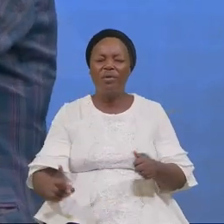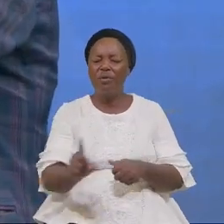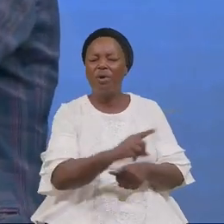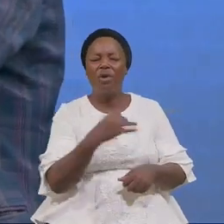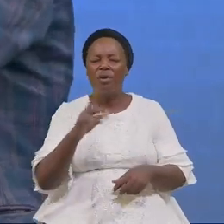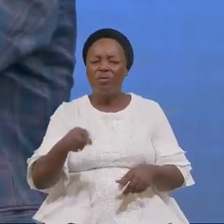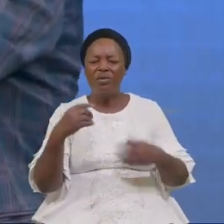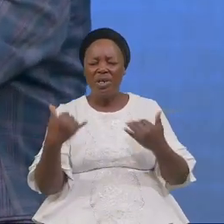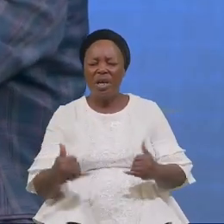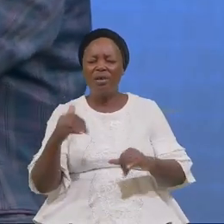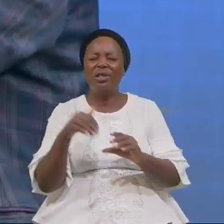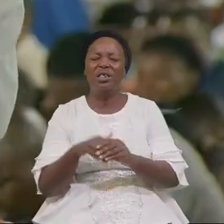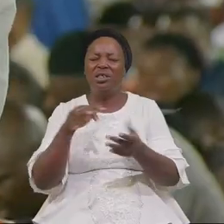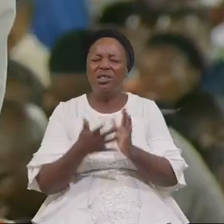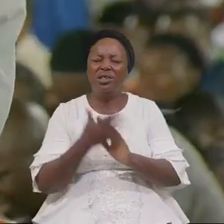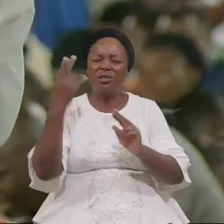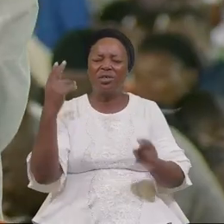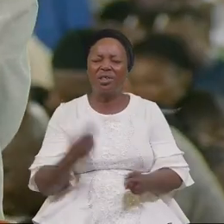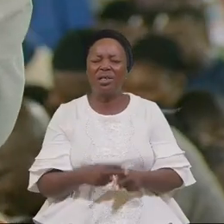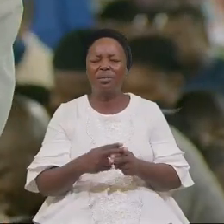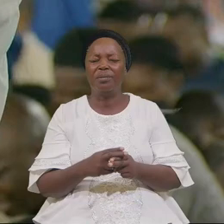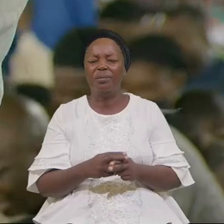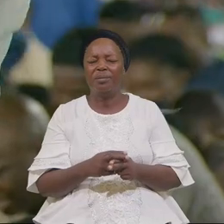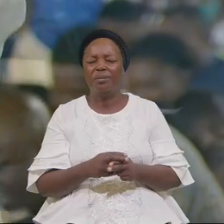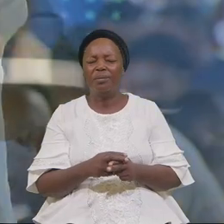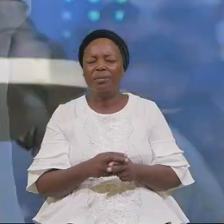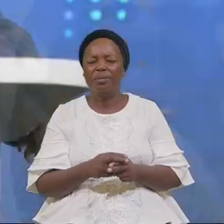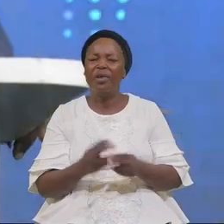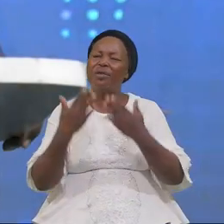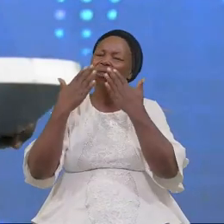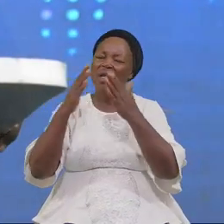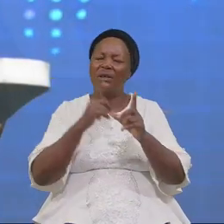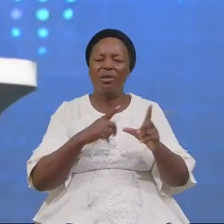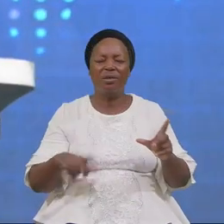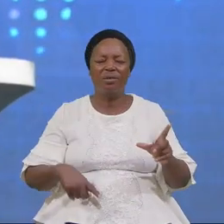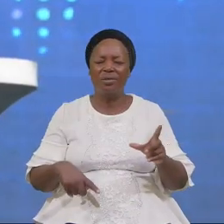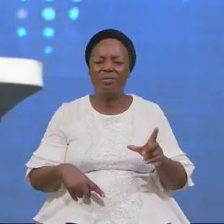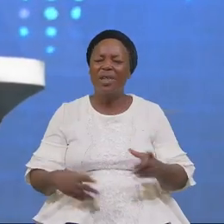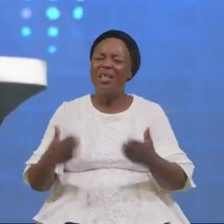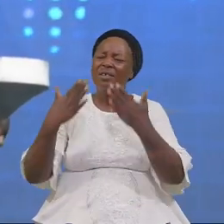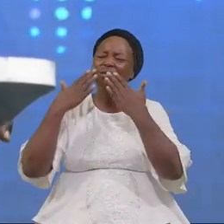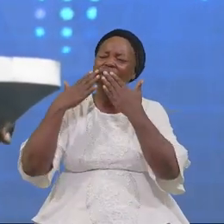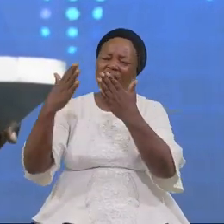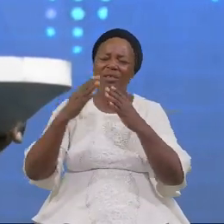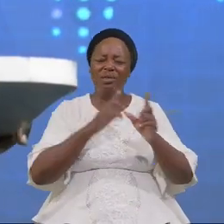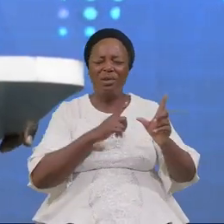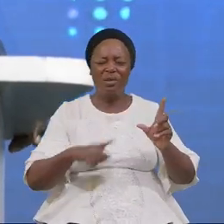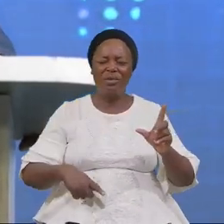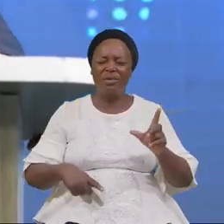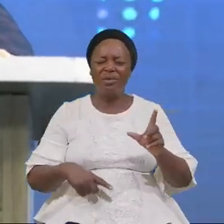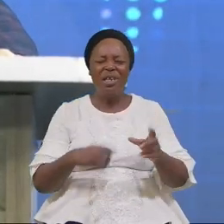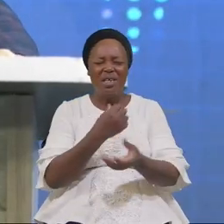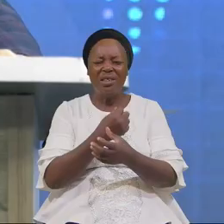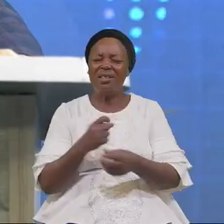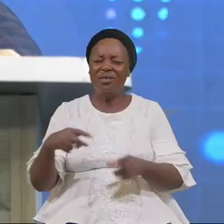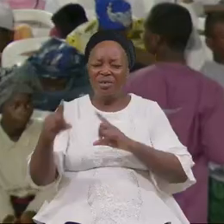now, in Jesus' name. Thank you, Lord. Thank you, Lord. Say thank you, Lord,